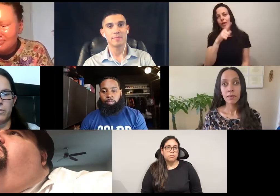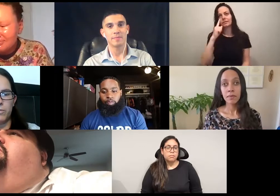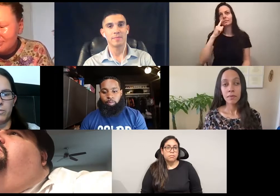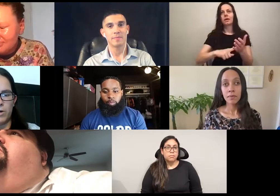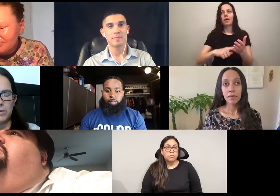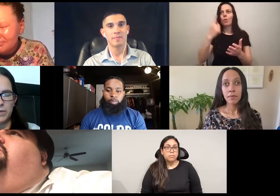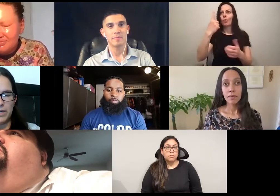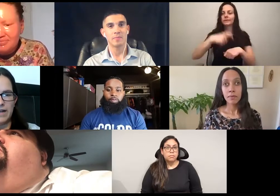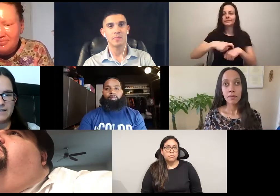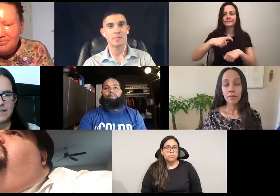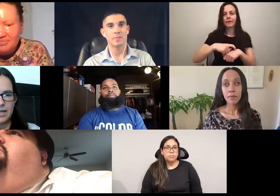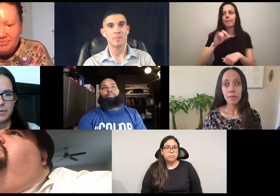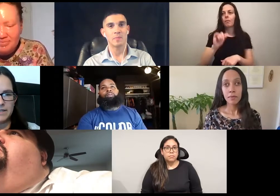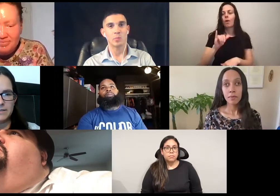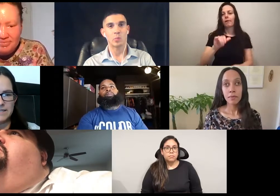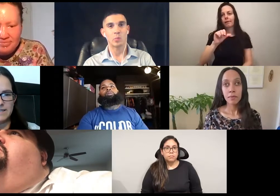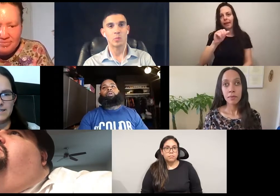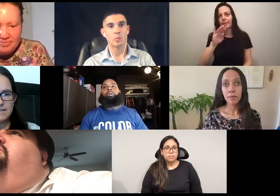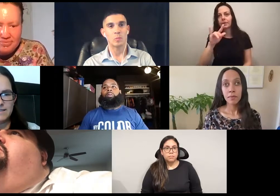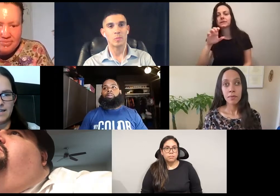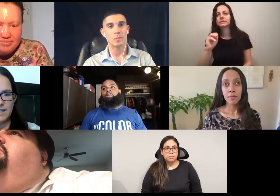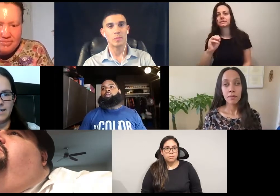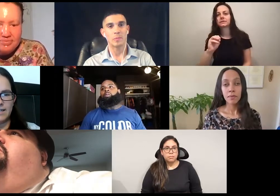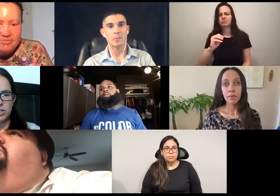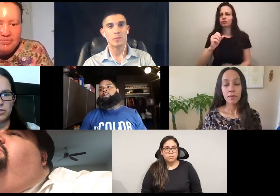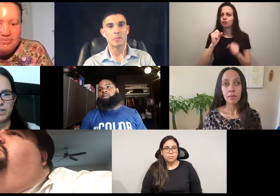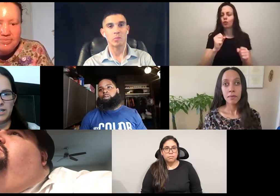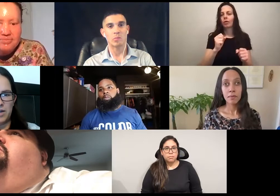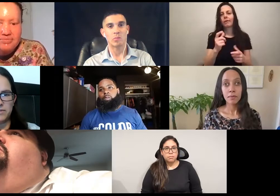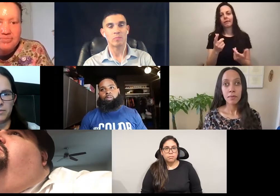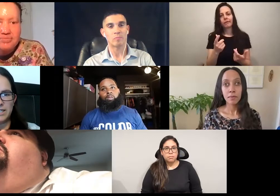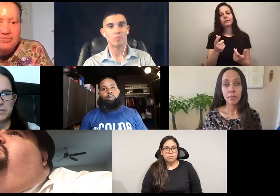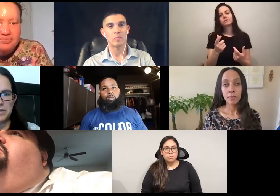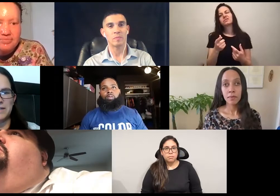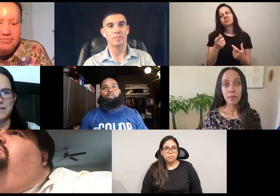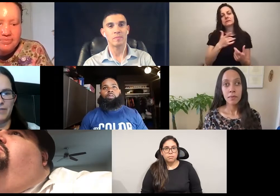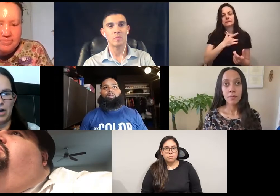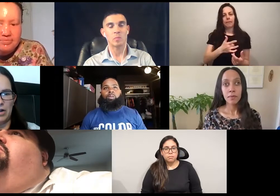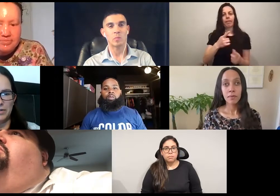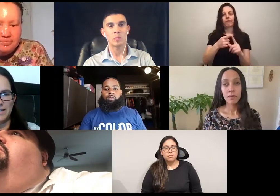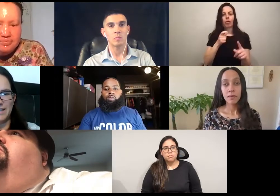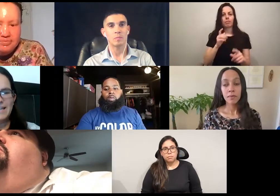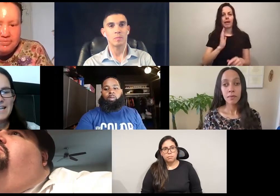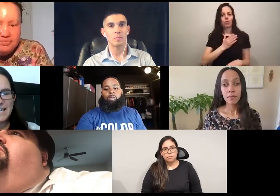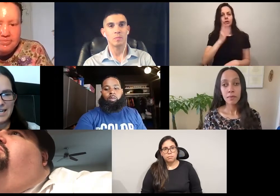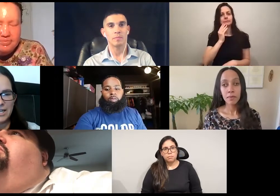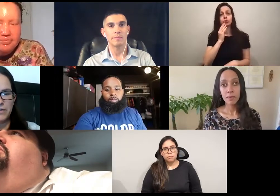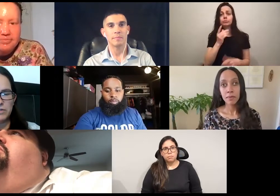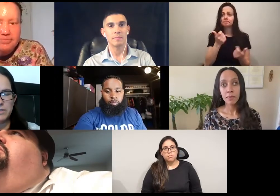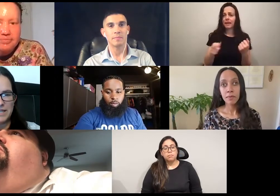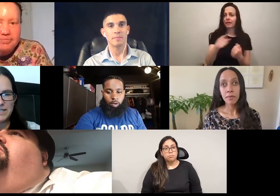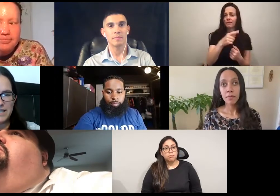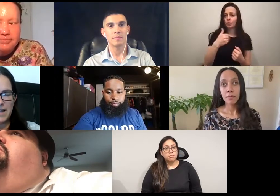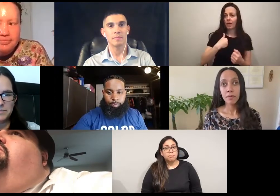moment where we realize that ableism exists, and it usually comes from an experience of our own. Can any